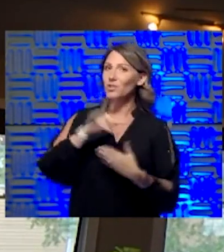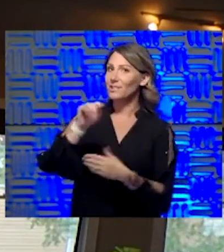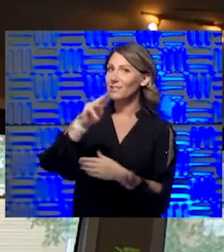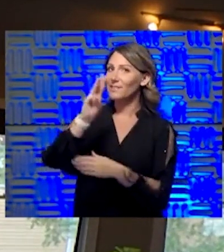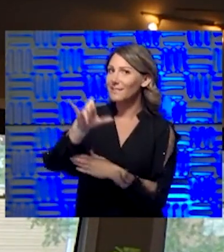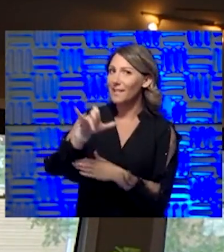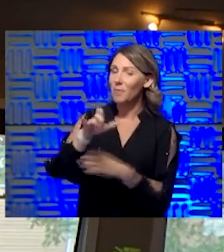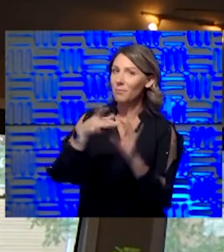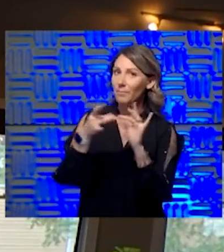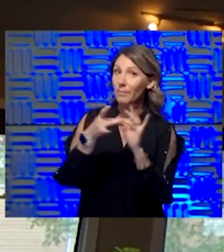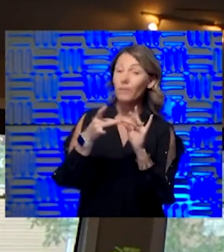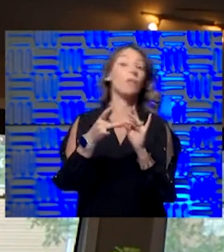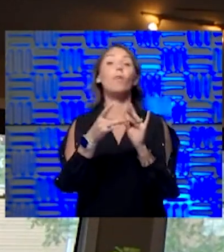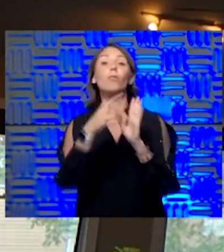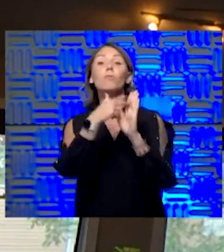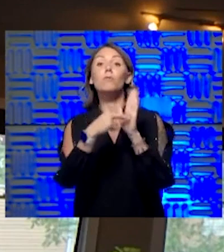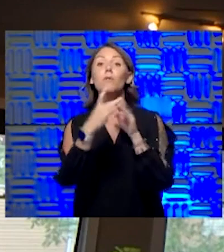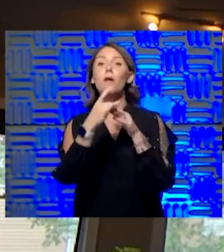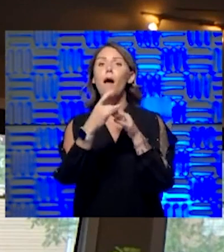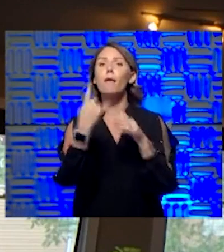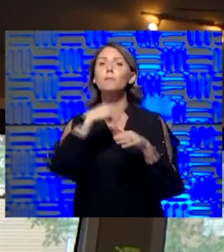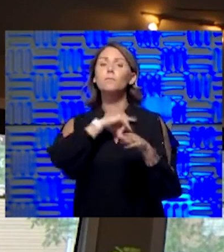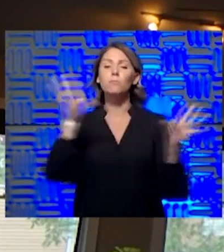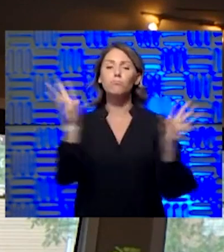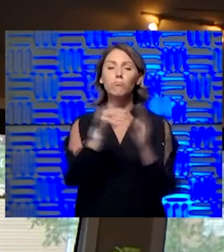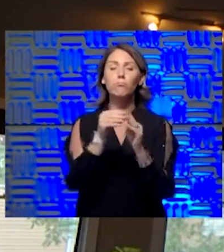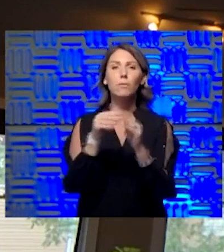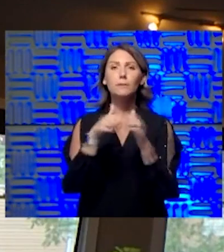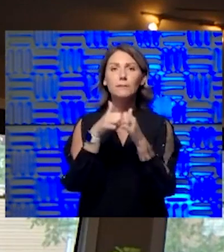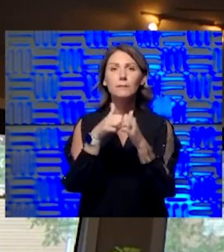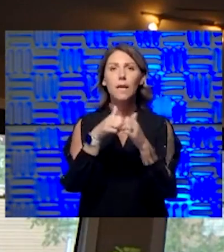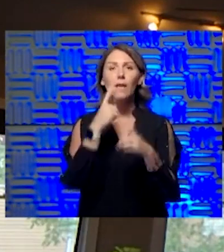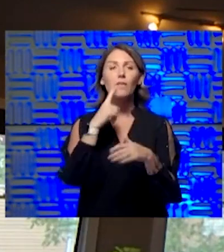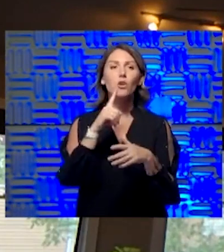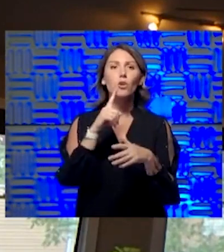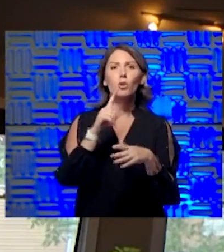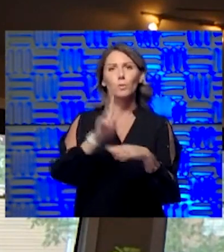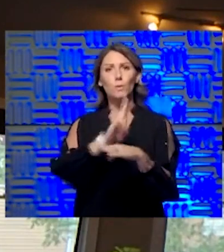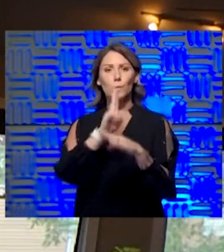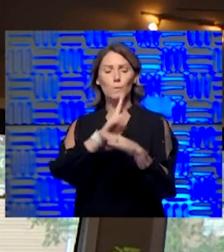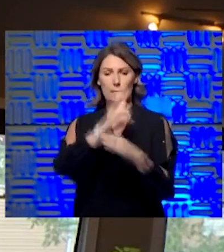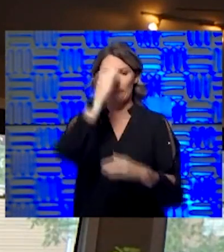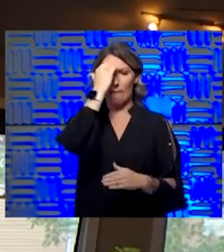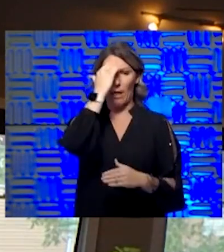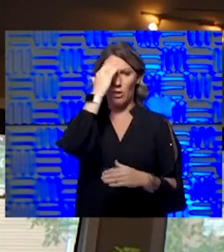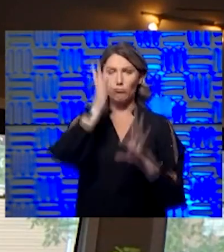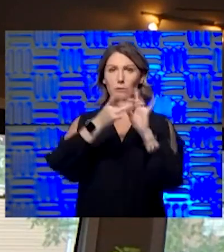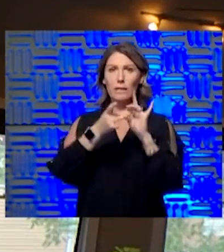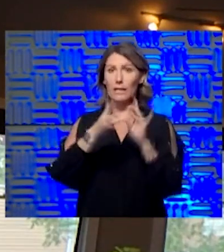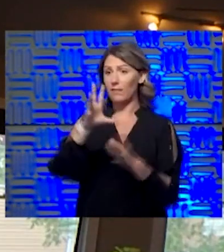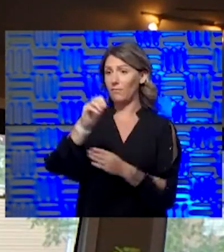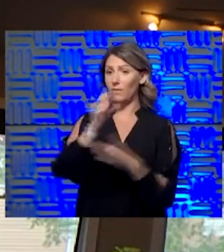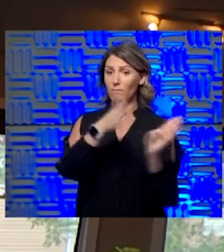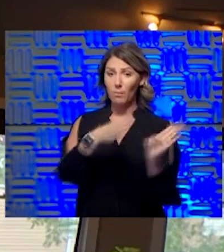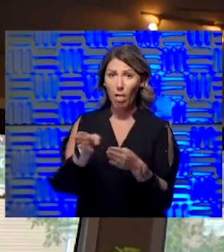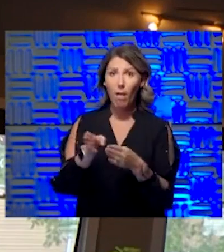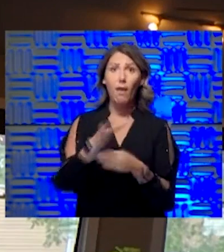different than adults. But they also have a little bit more sometimes of upper respiratory stuff still. Dana, other